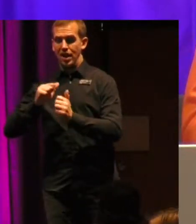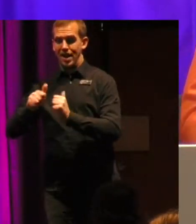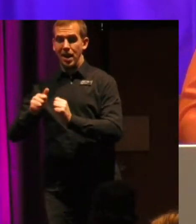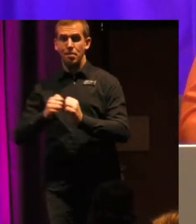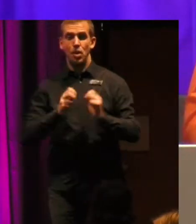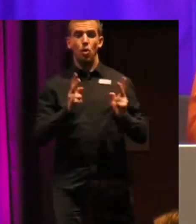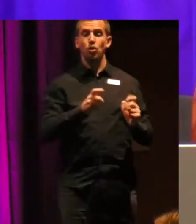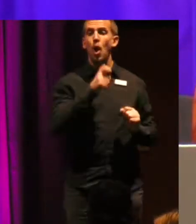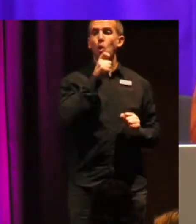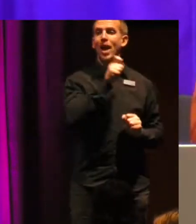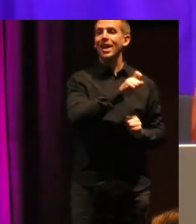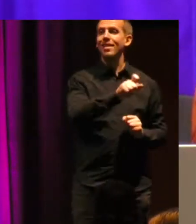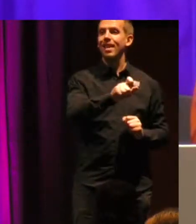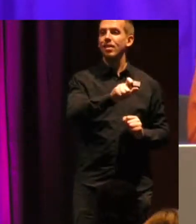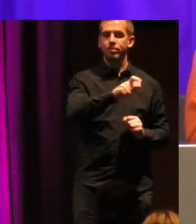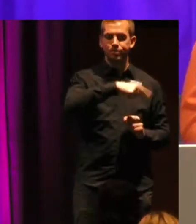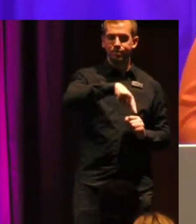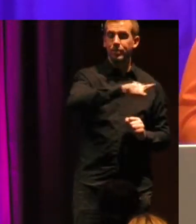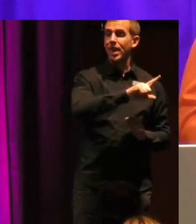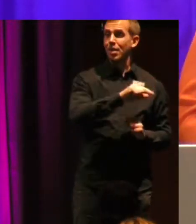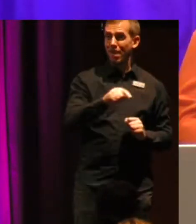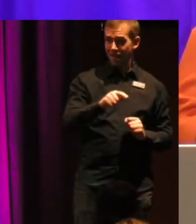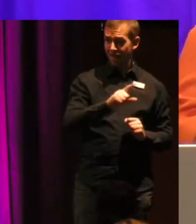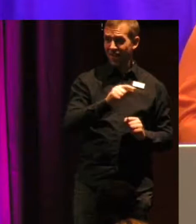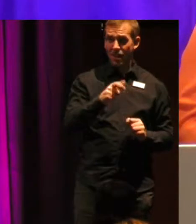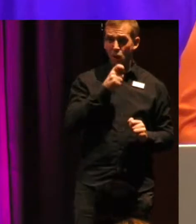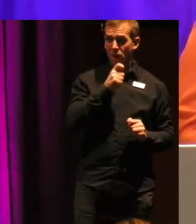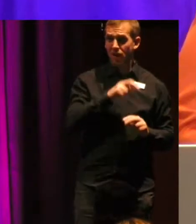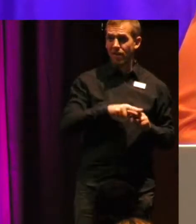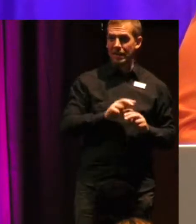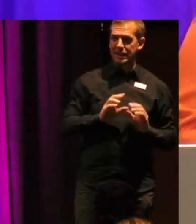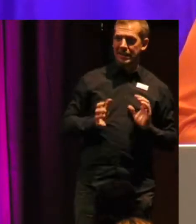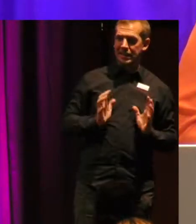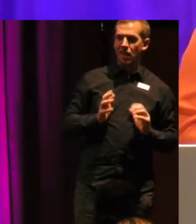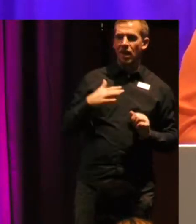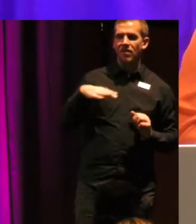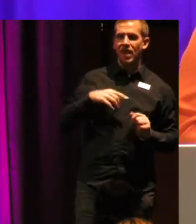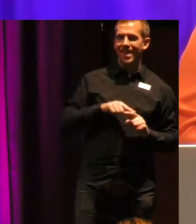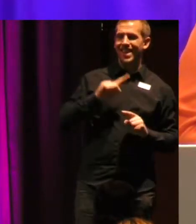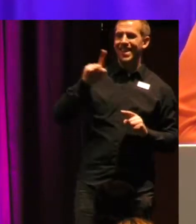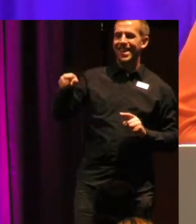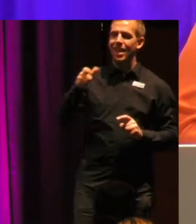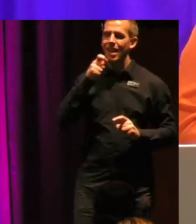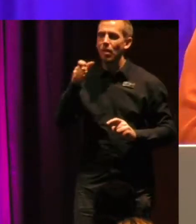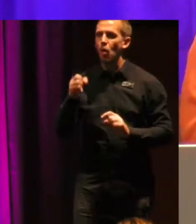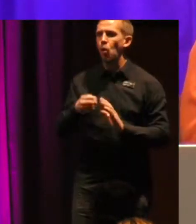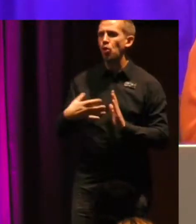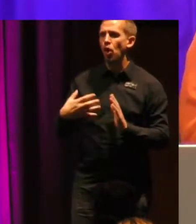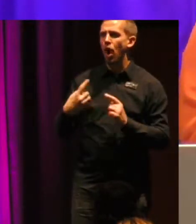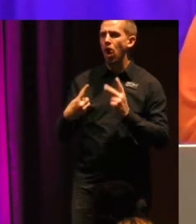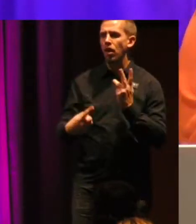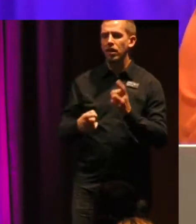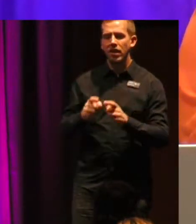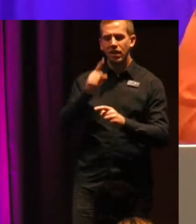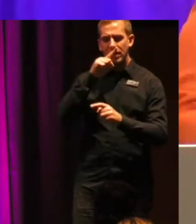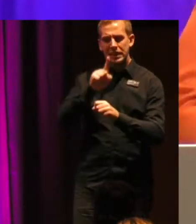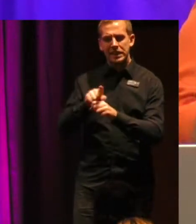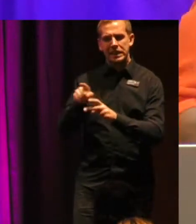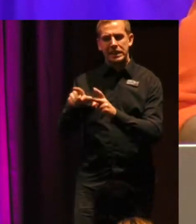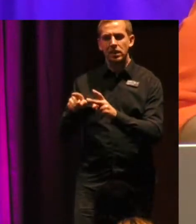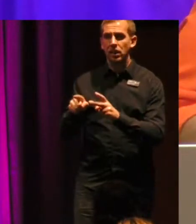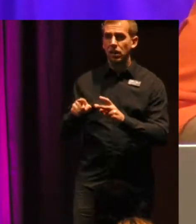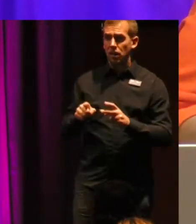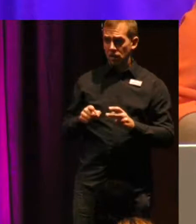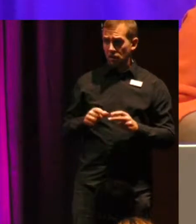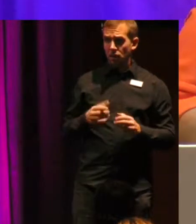even journalists now are concerned about going and being in certain places where they're reporting, whereas for a very long time, journalists